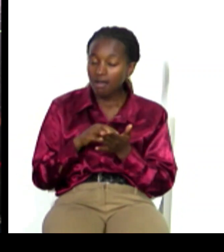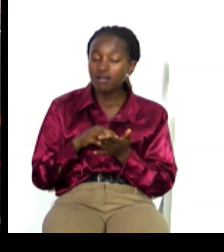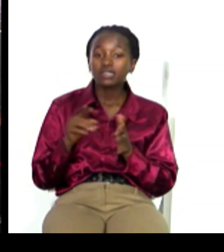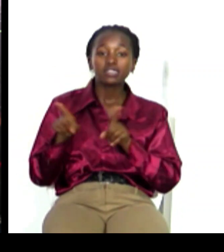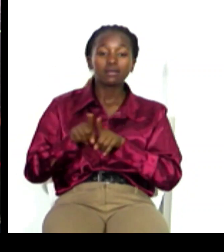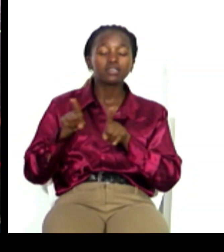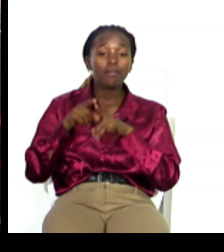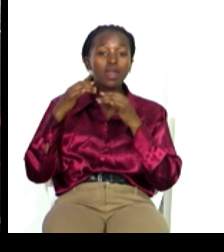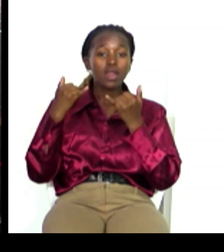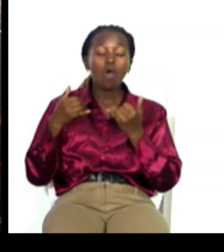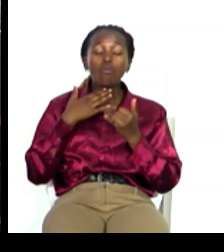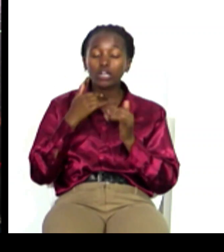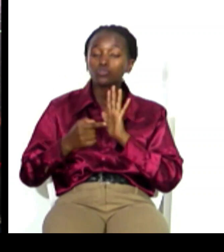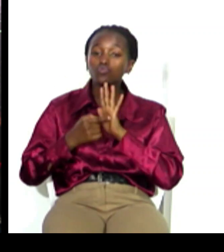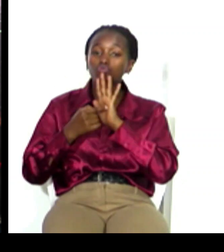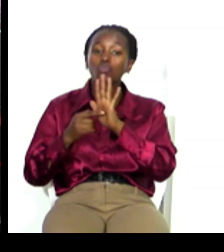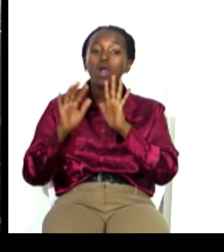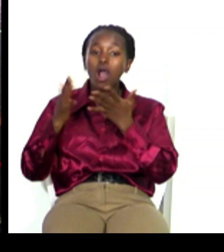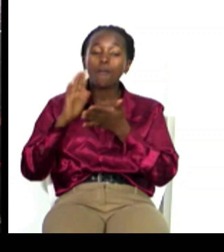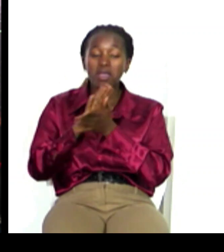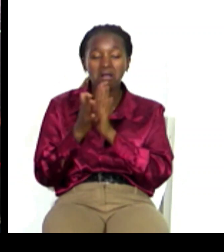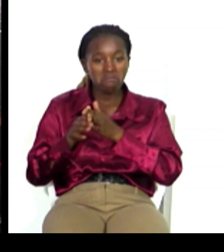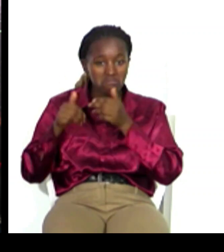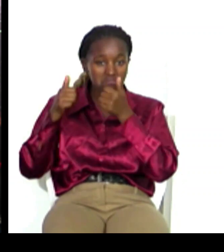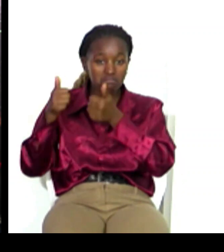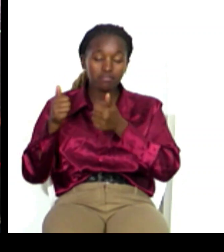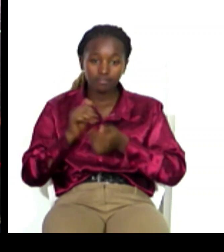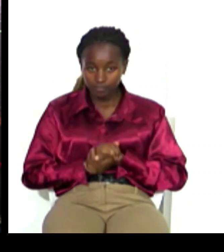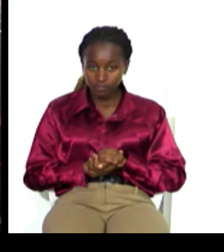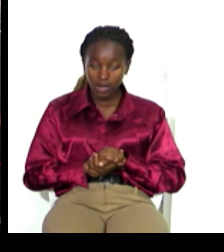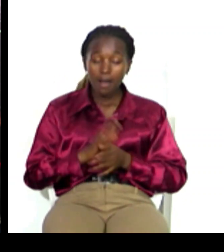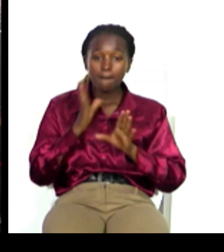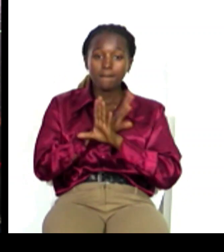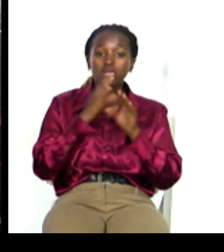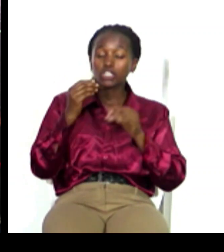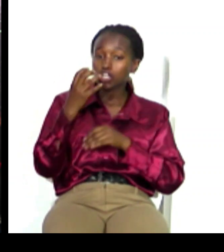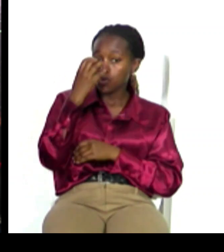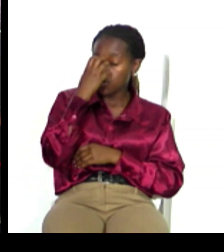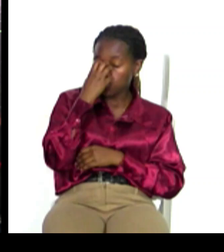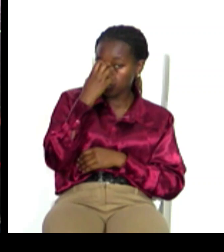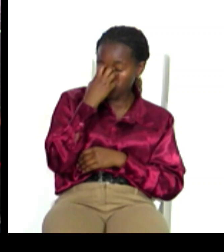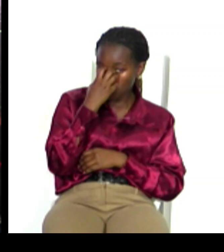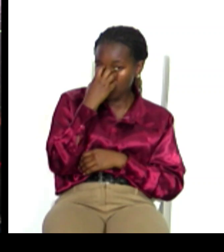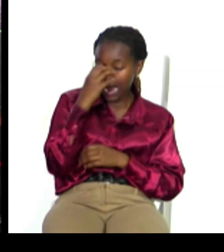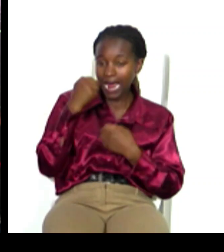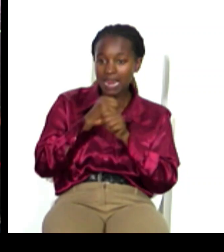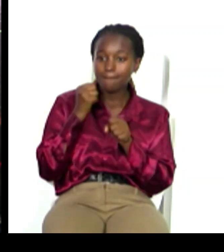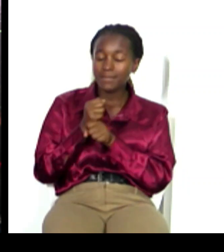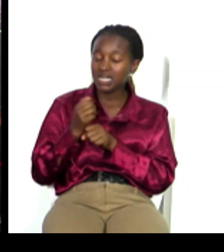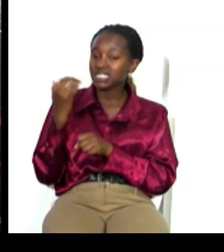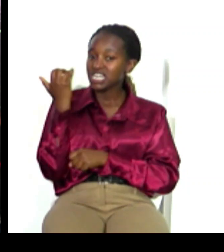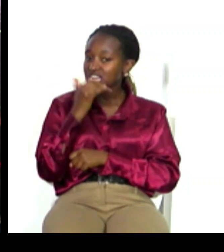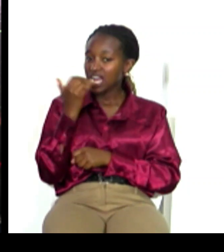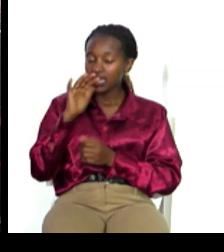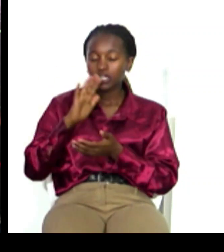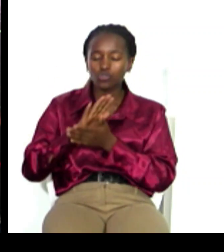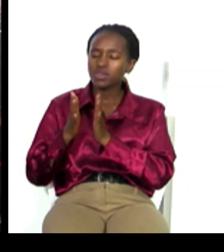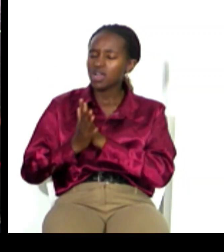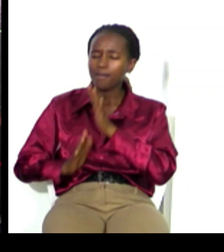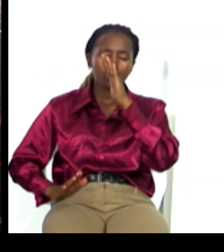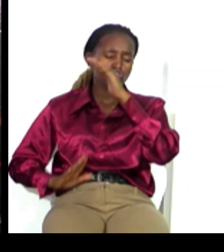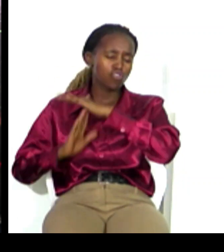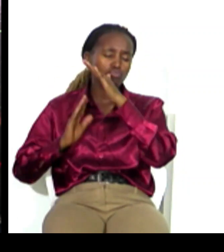that Ruto, the president of the Republic of Kenya, made Rigathi Gachagua to be a beast. That is the honest truth.